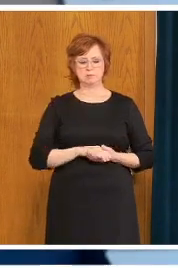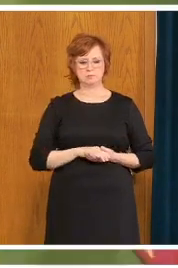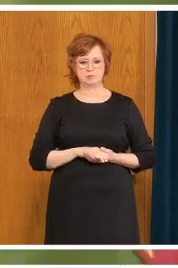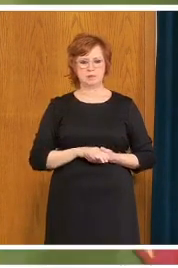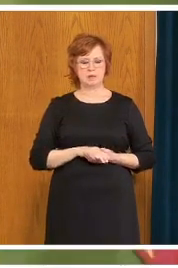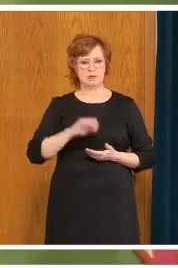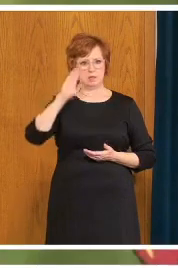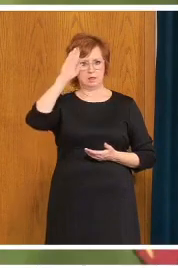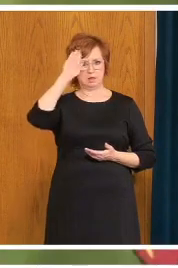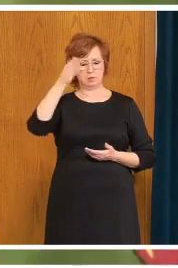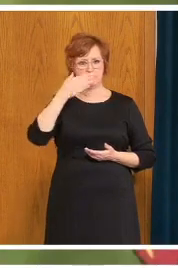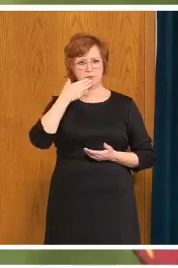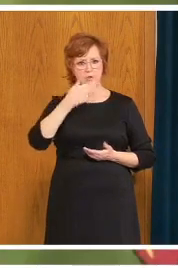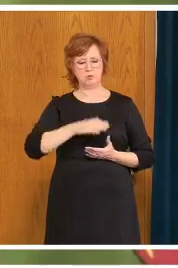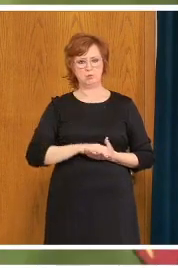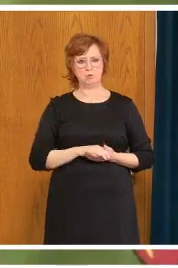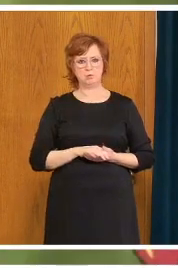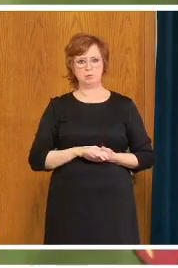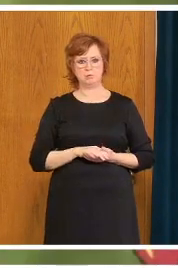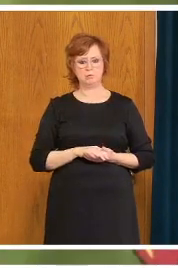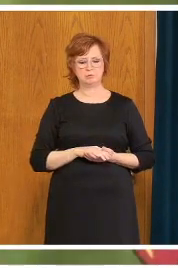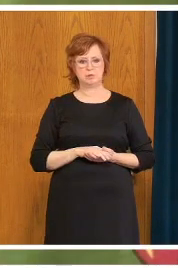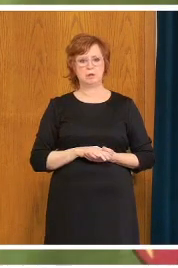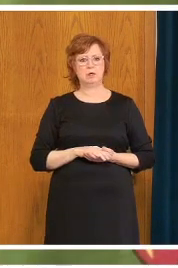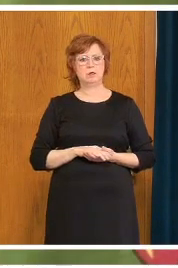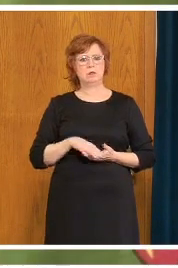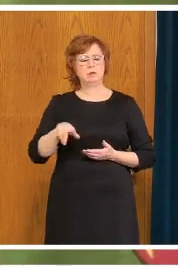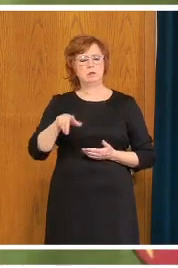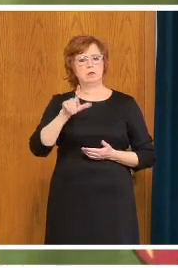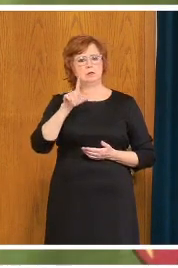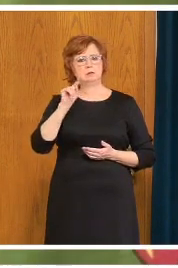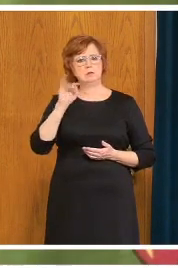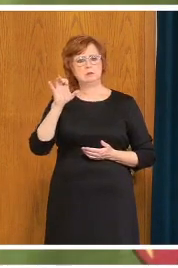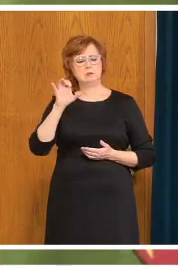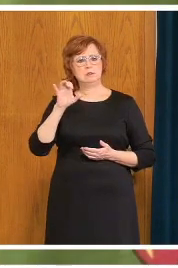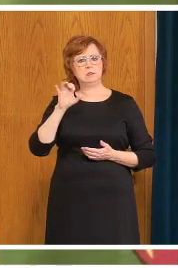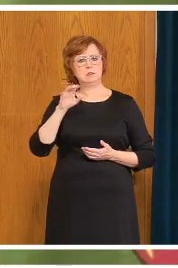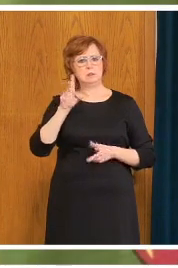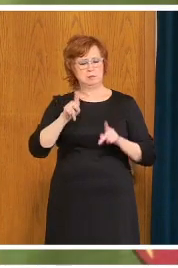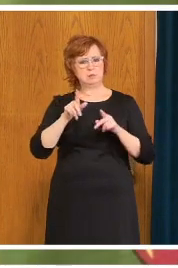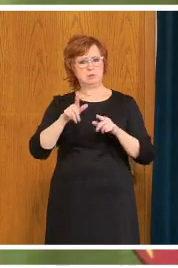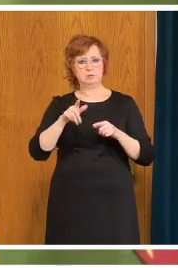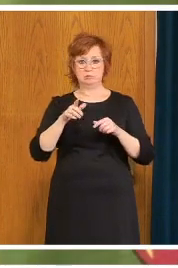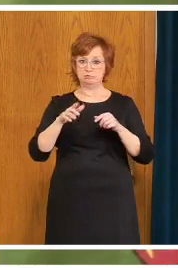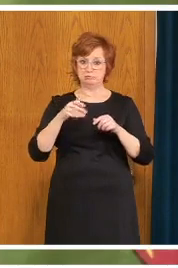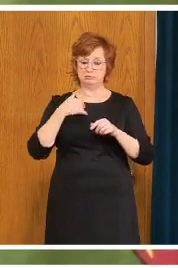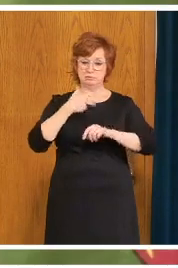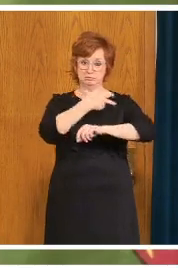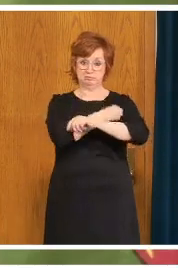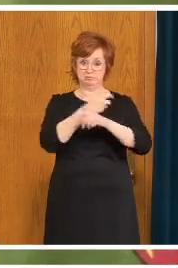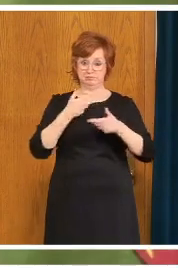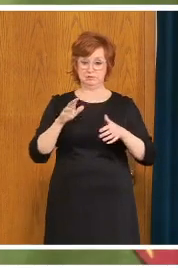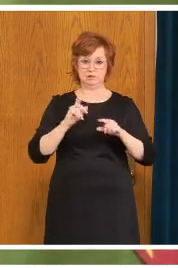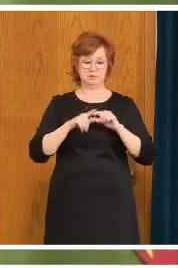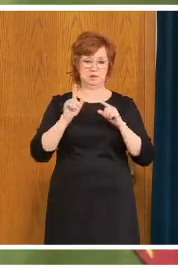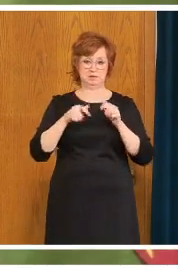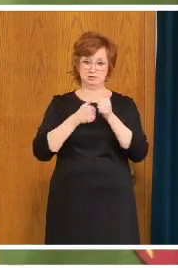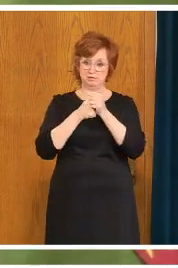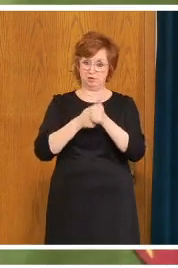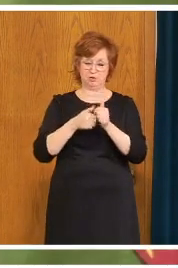for your time. We've heard from long-term care residents who are fully vaccinated yet still subject to strict restrictions,